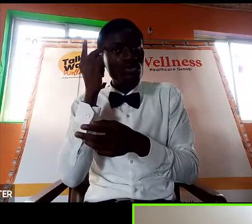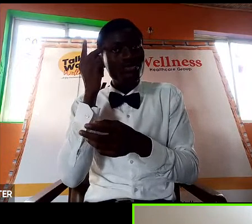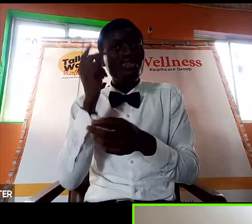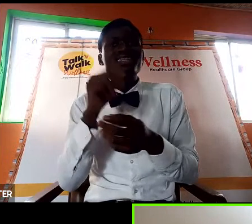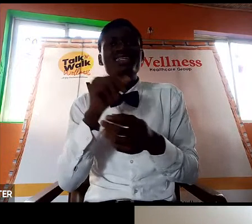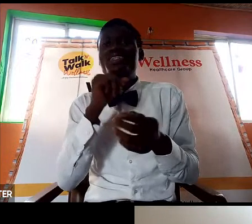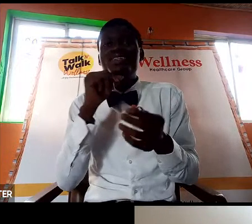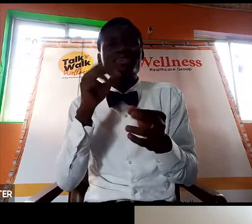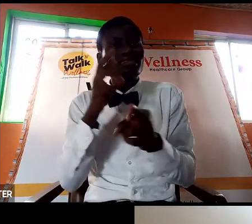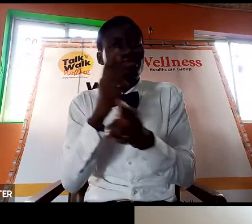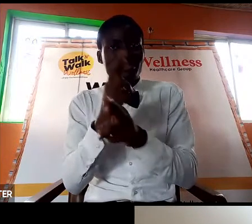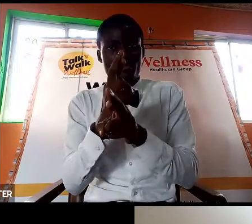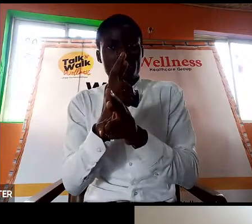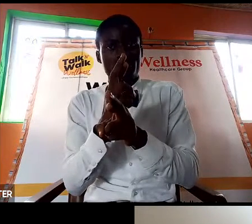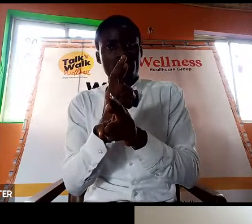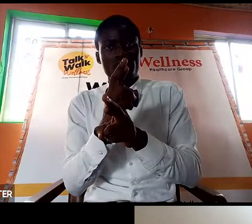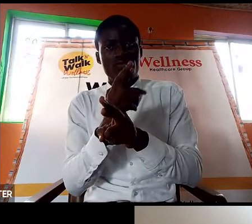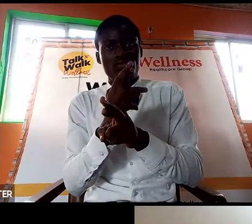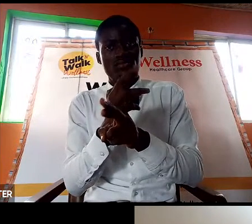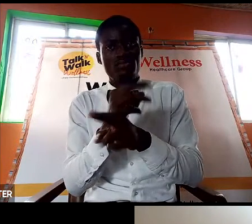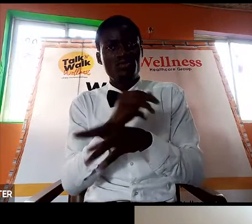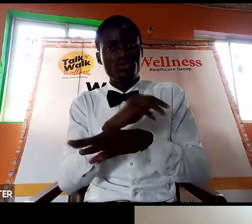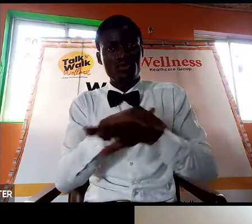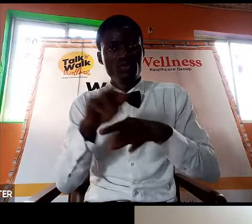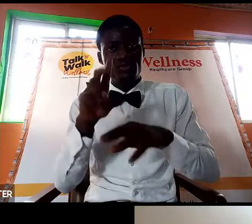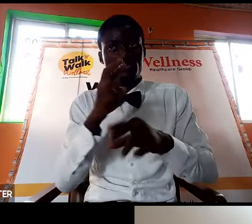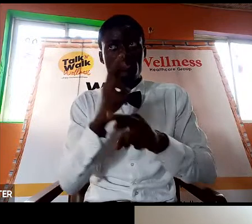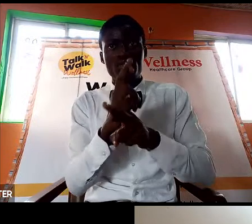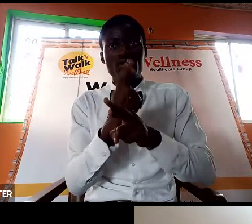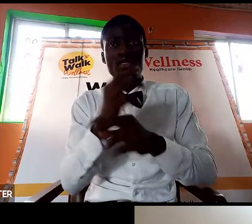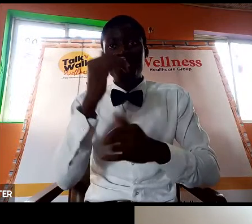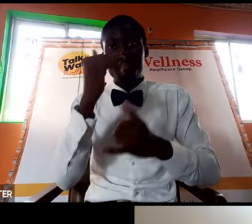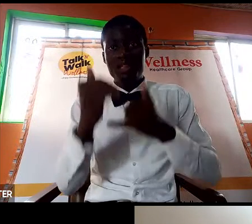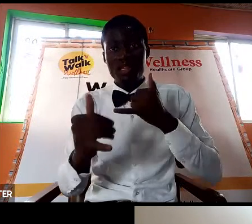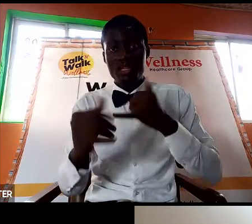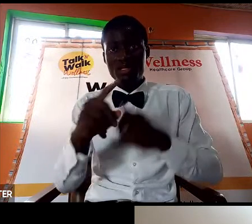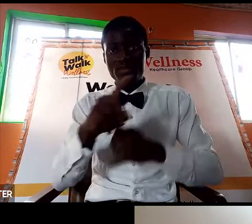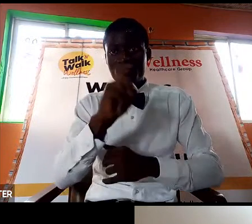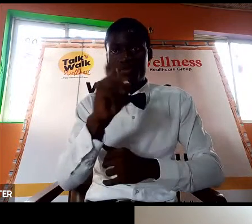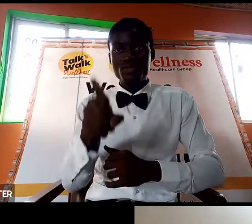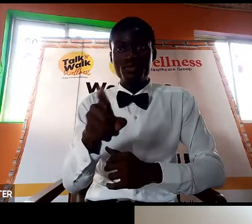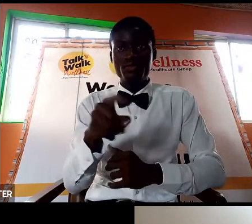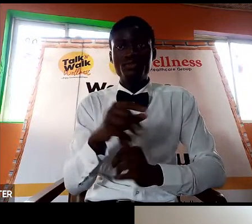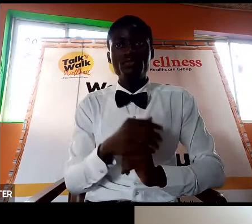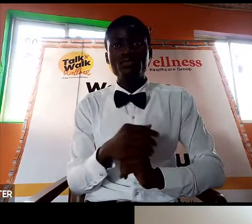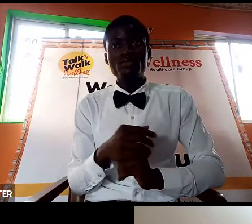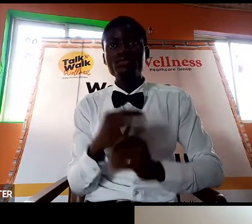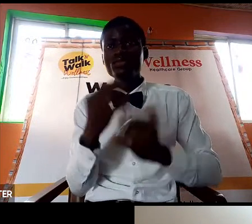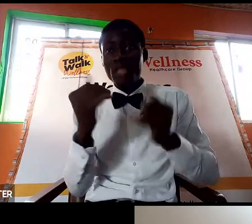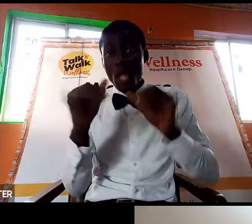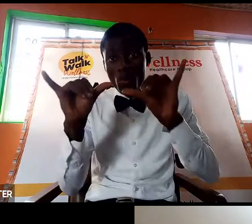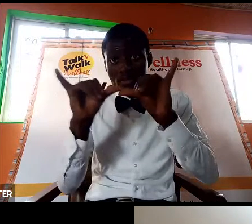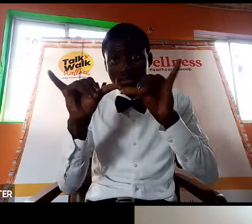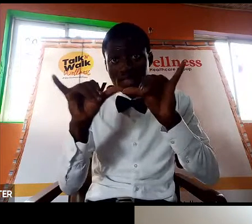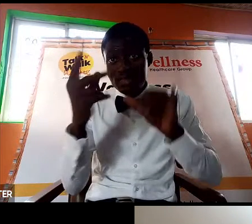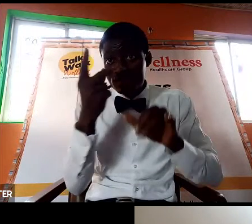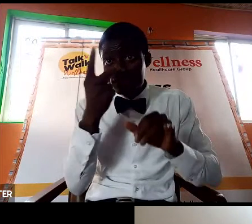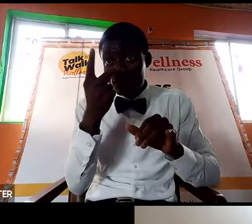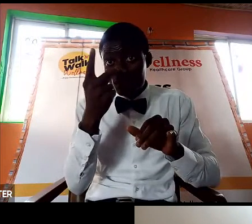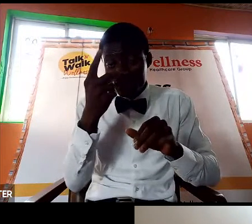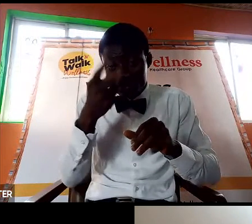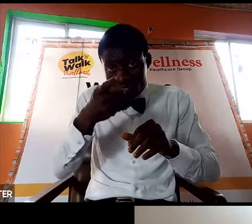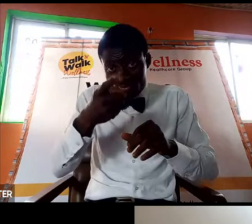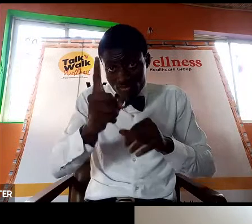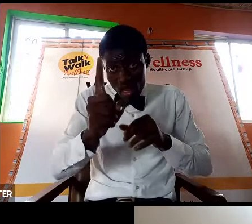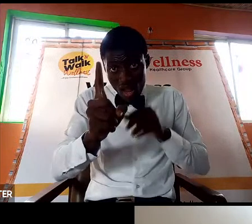Okay. The last question: does the size of the penis have impact on sexual